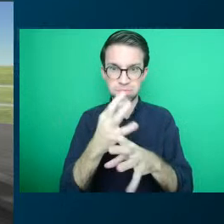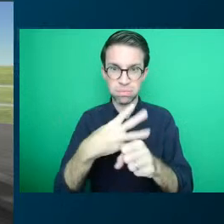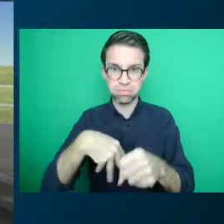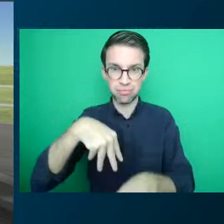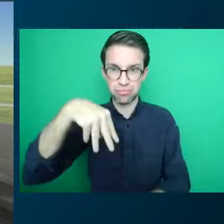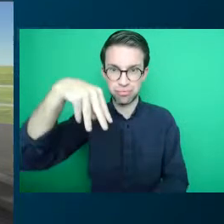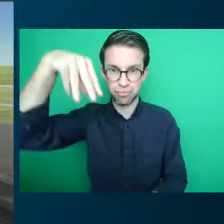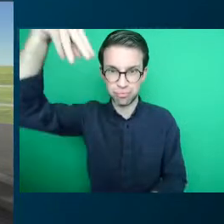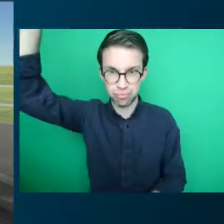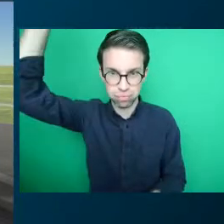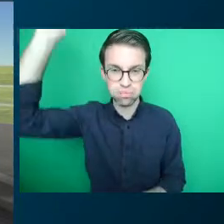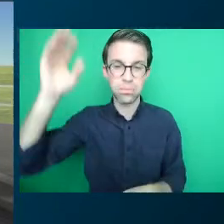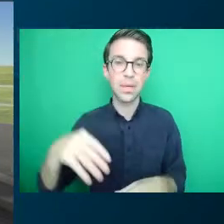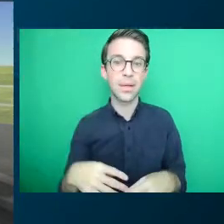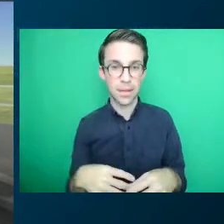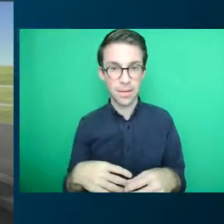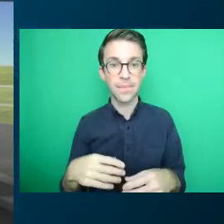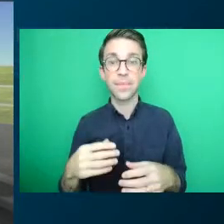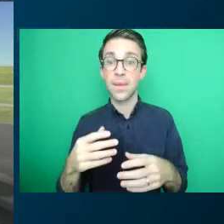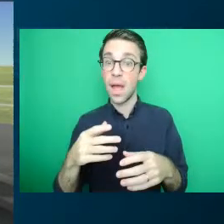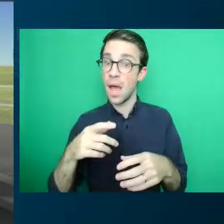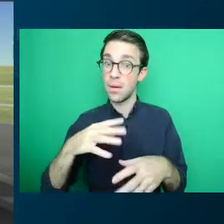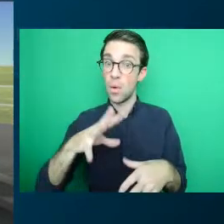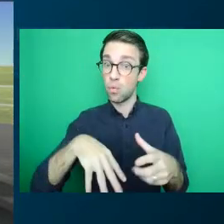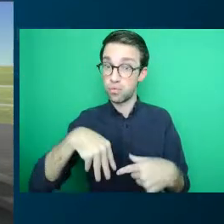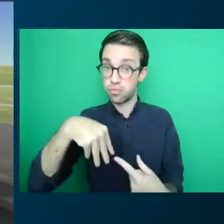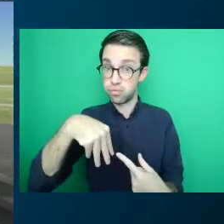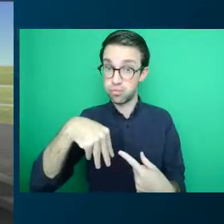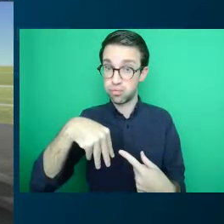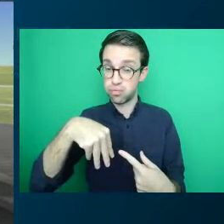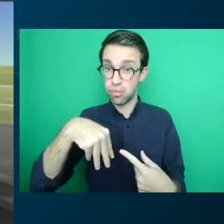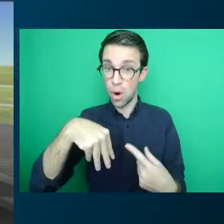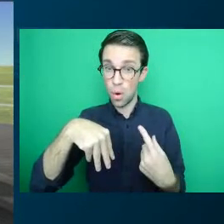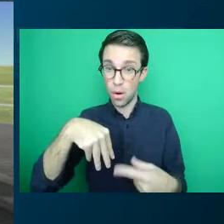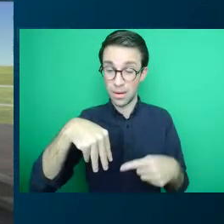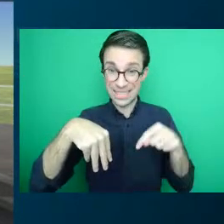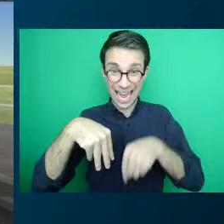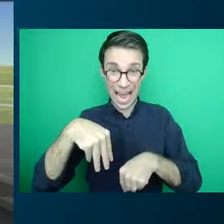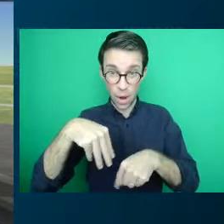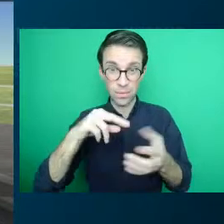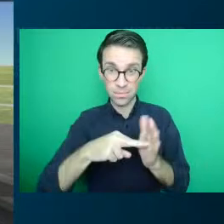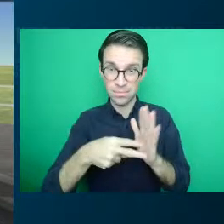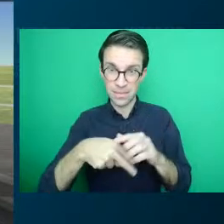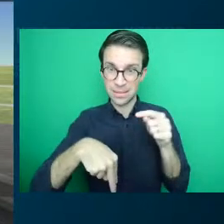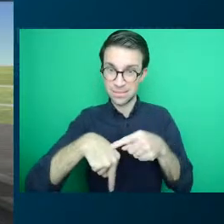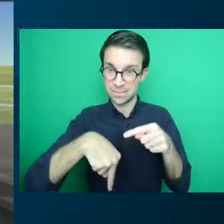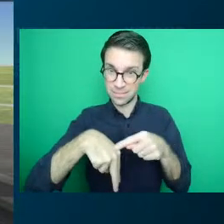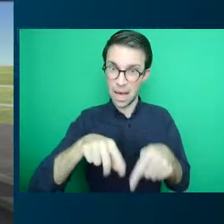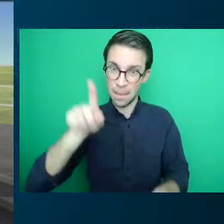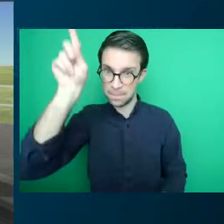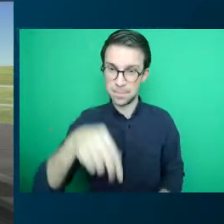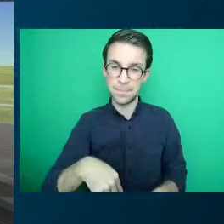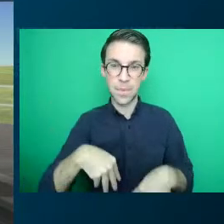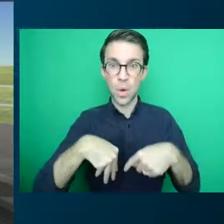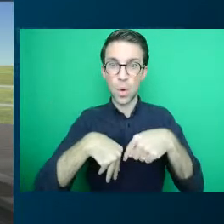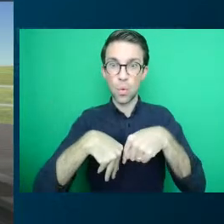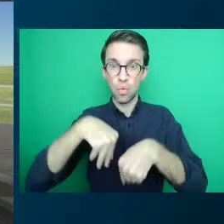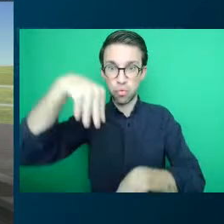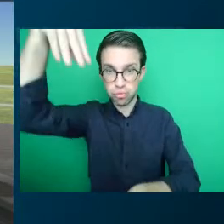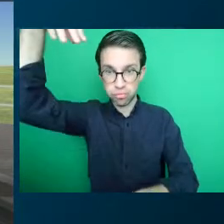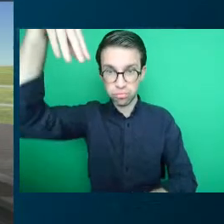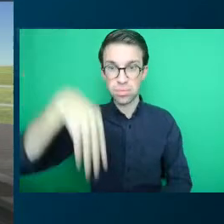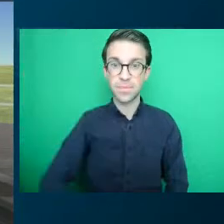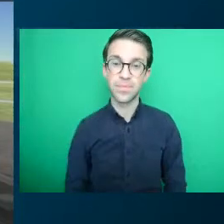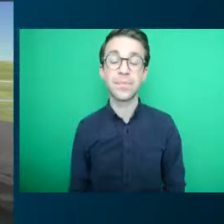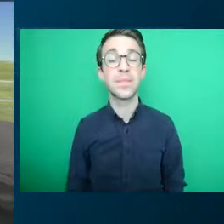really quickly. And because you're throwing something out the back, Newton says that the rest of the rocket is going to go forwards. Right? So we need to give the